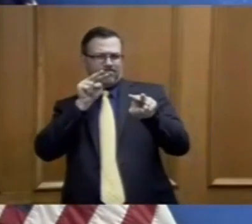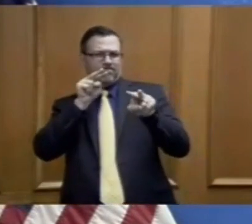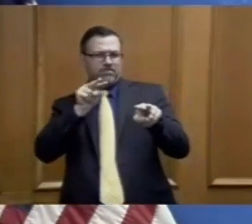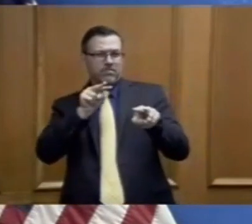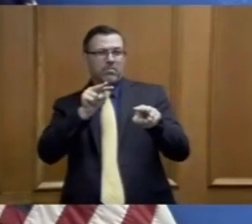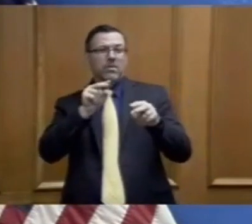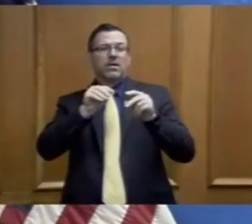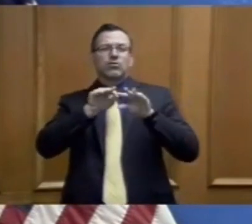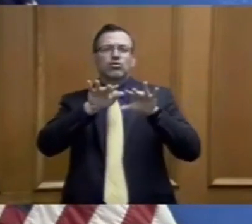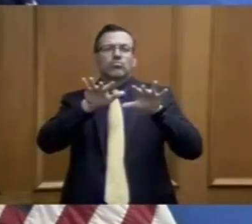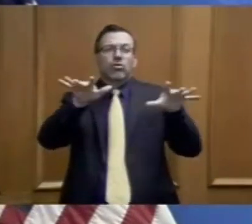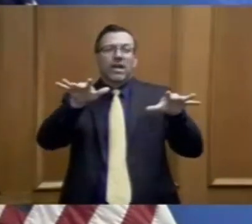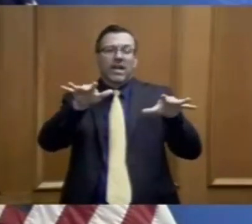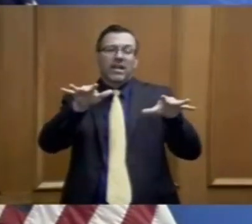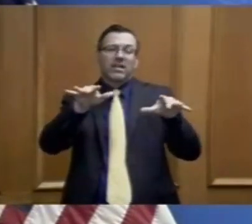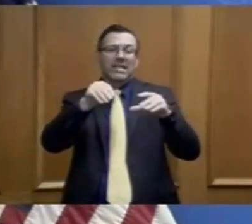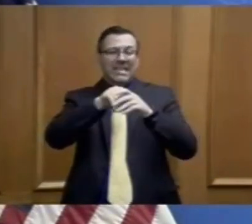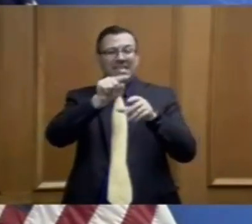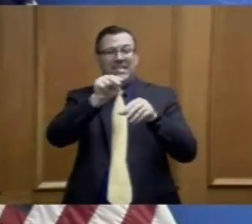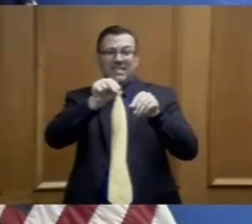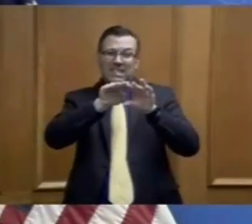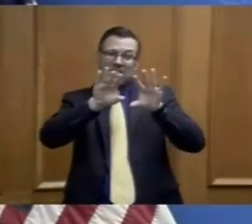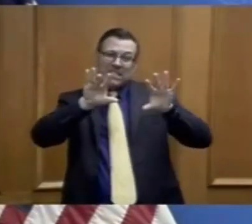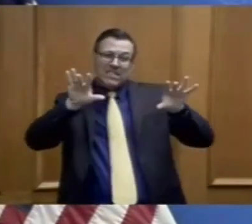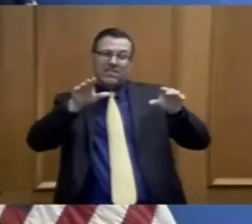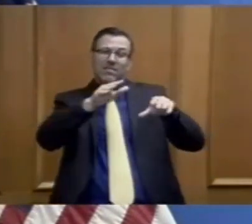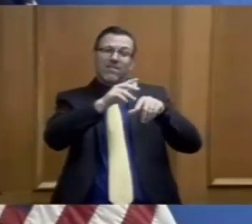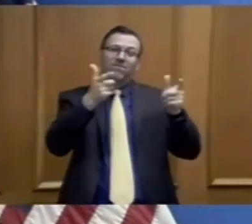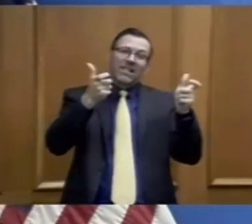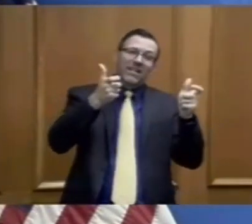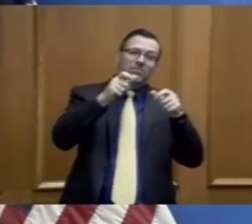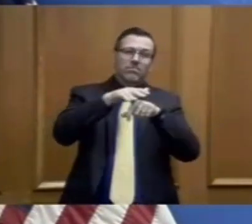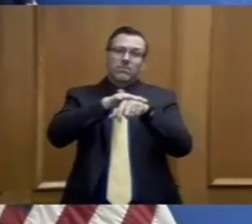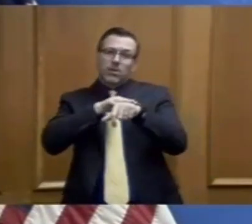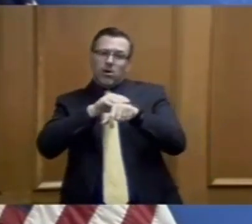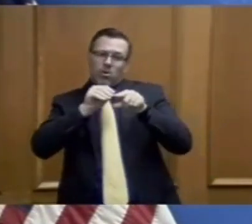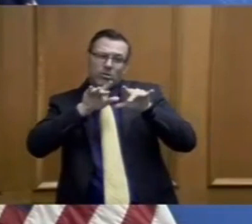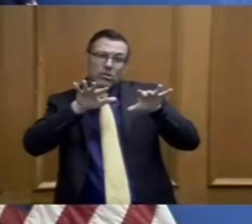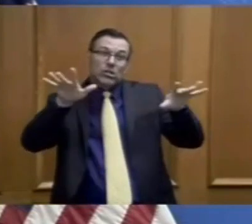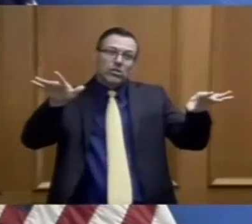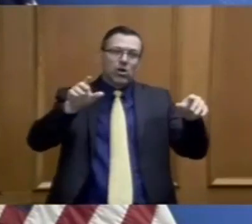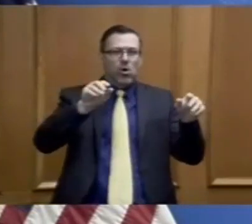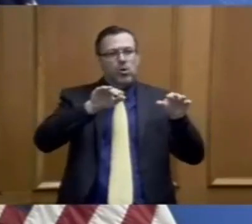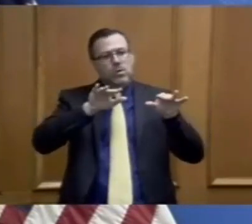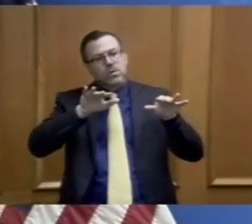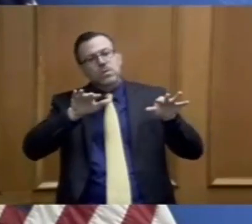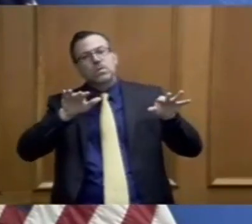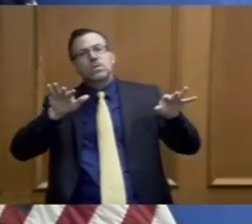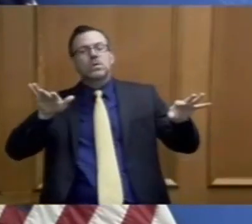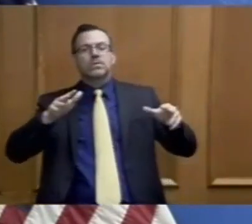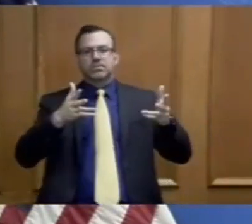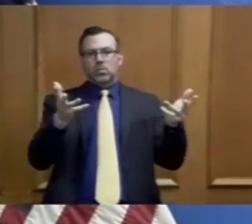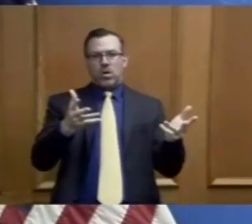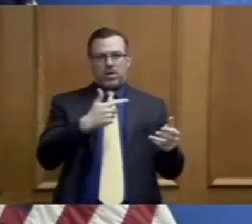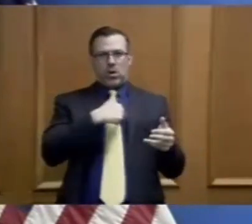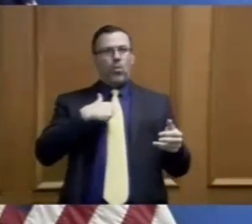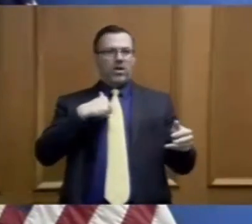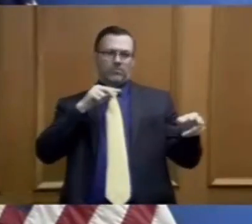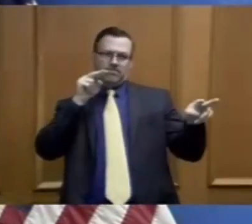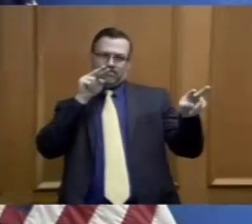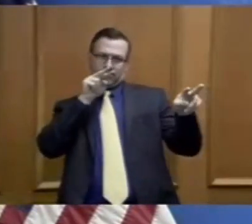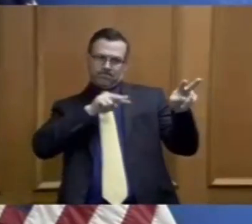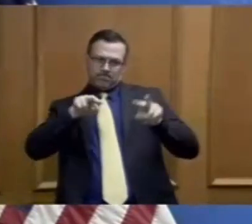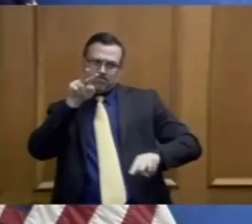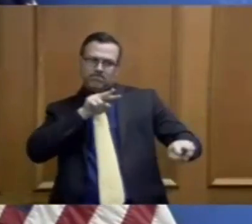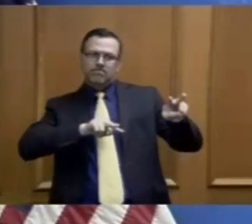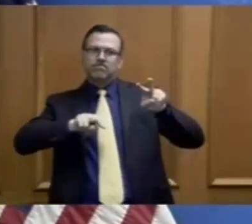of data points that we watch on a daily basis to identify trends over time that help us monitor the speed with